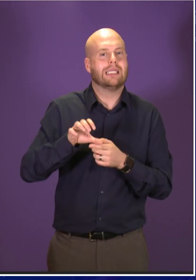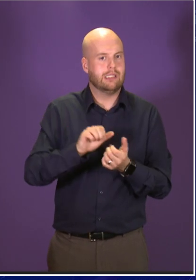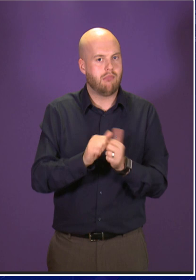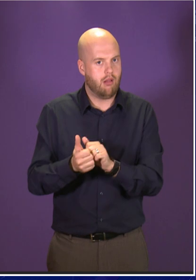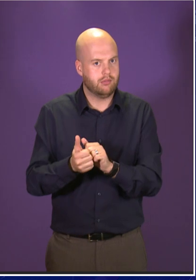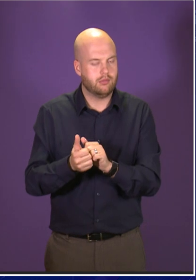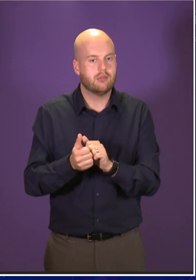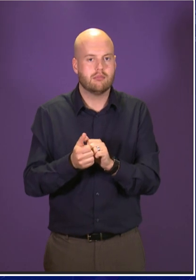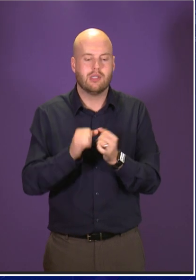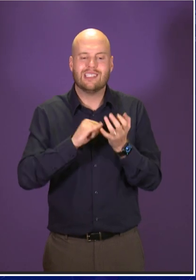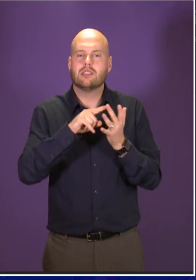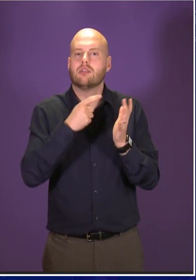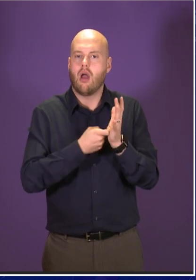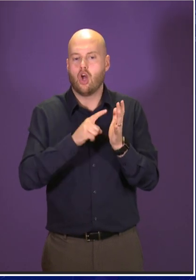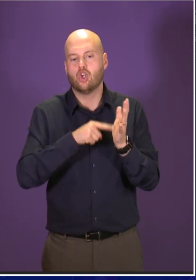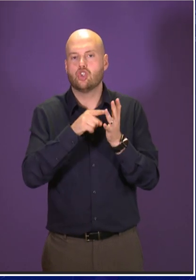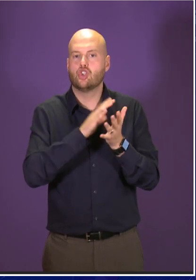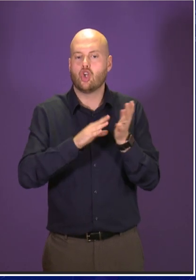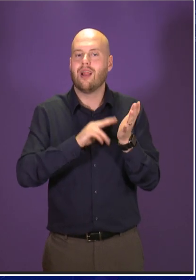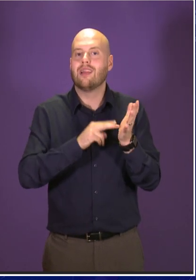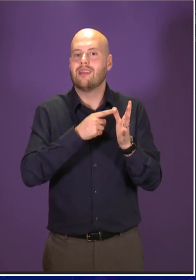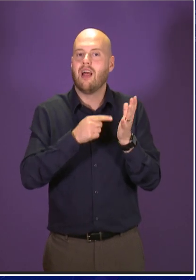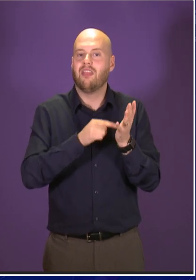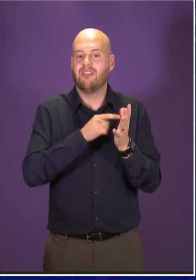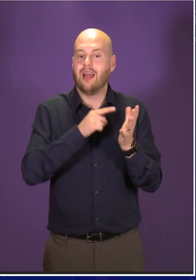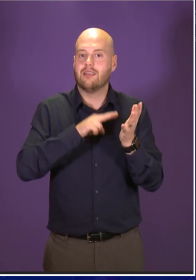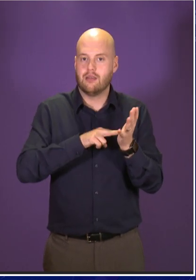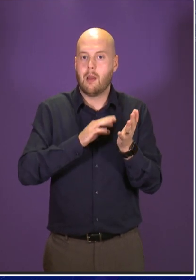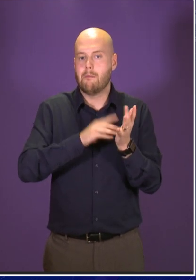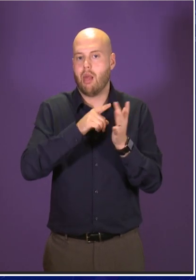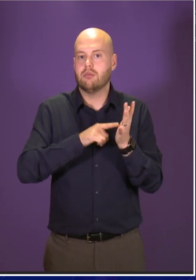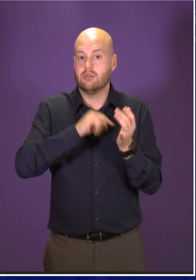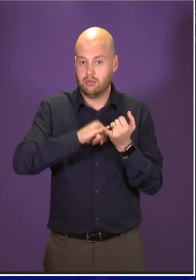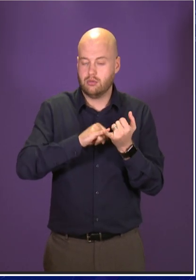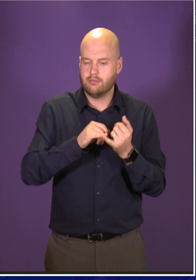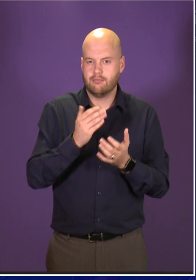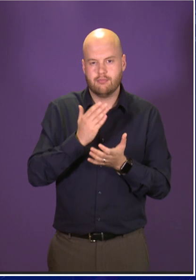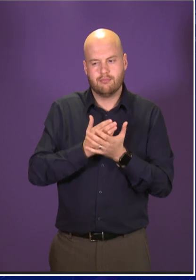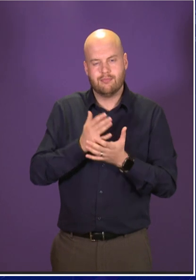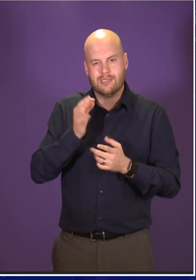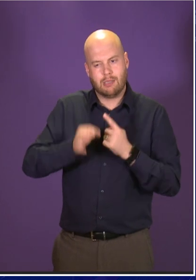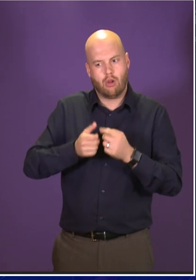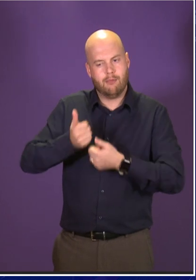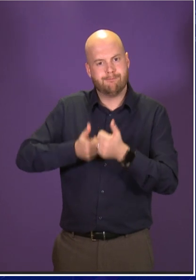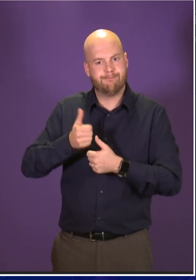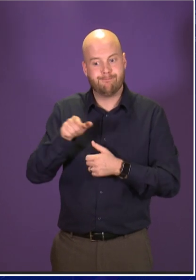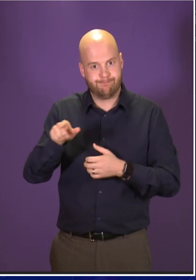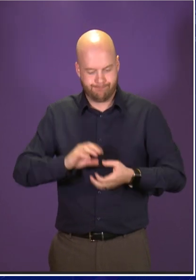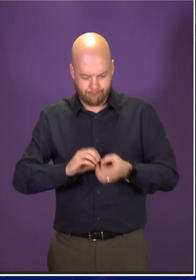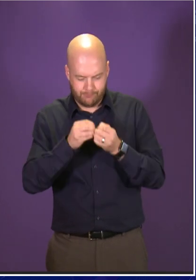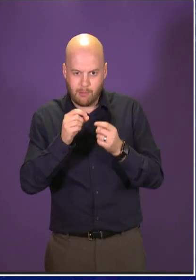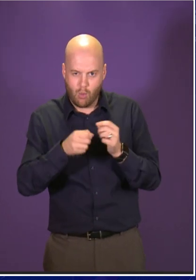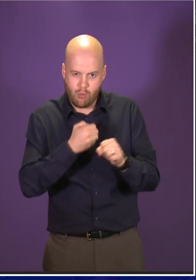Jonathan Mills deserves a special praise for helping pull together such an innovative programme, as do the